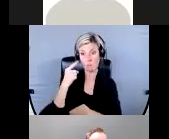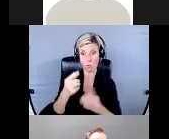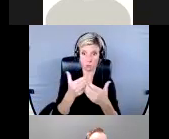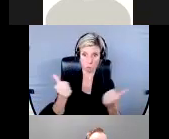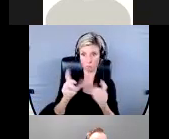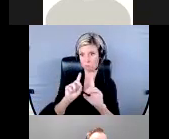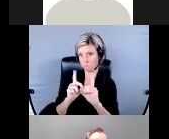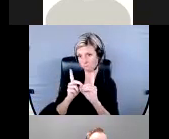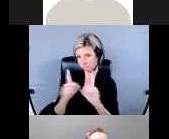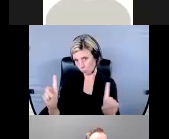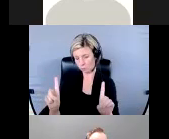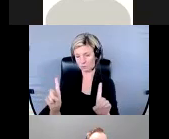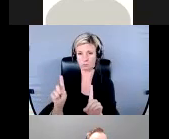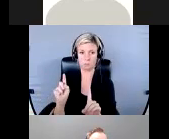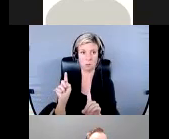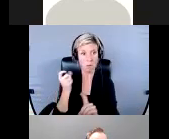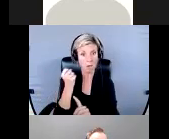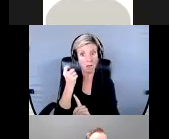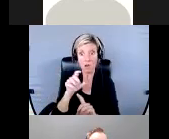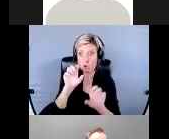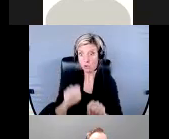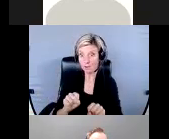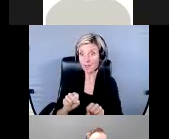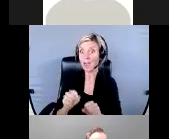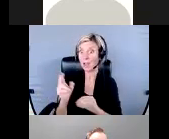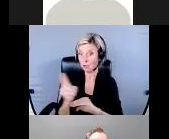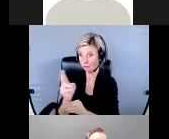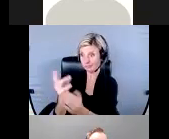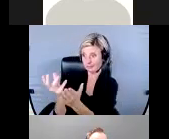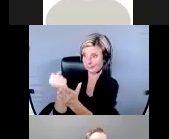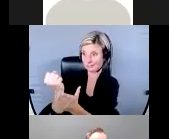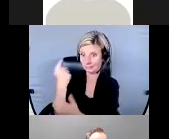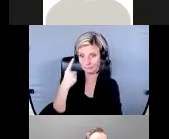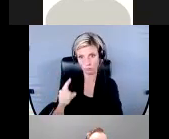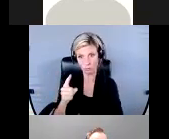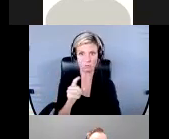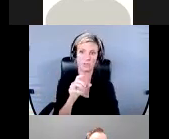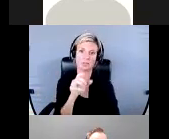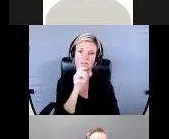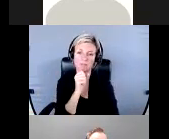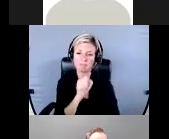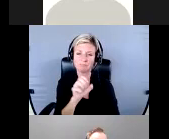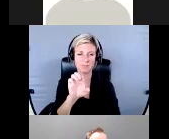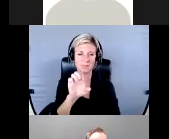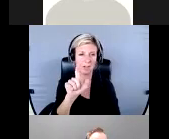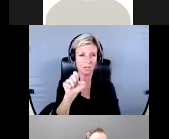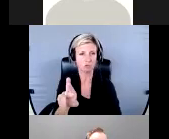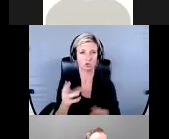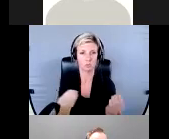too can be accessed for elder mediation. And now this program is a pilot where